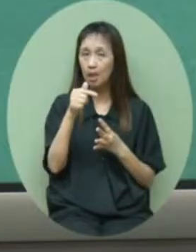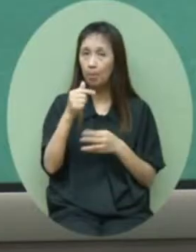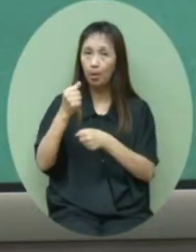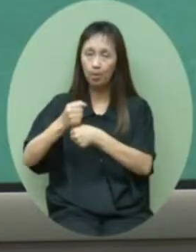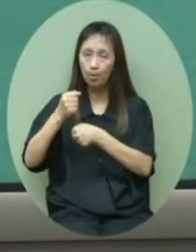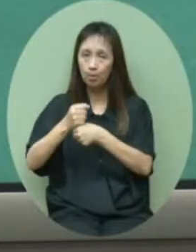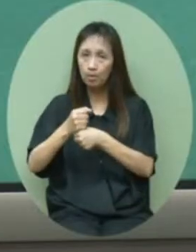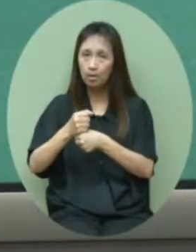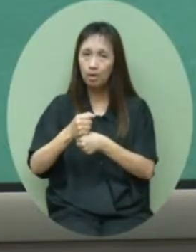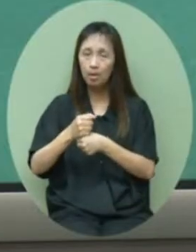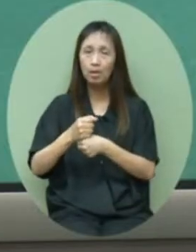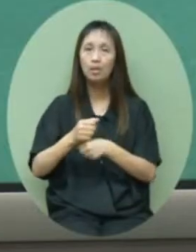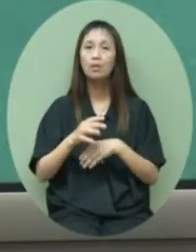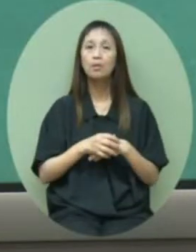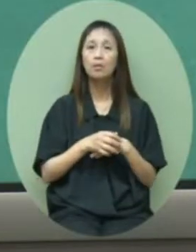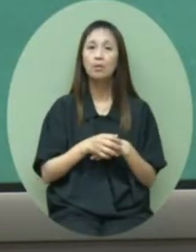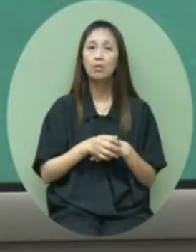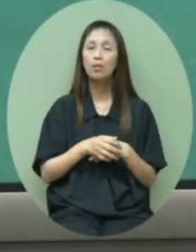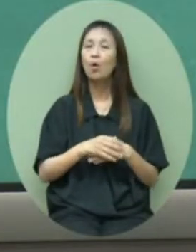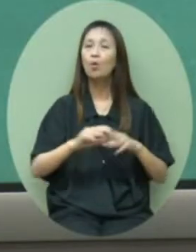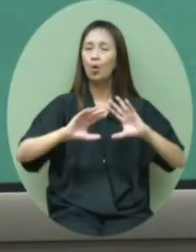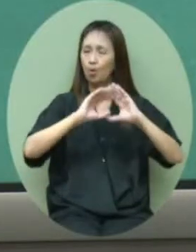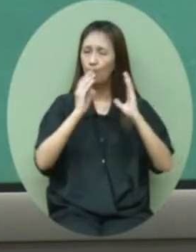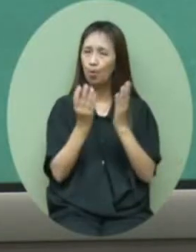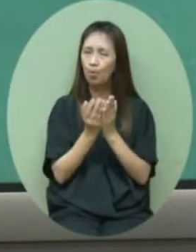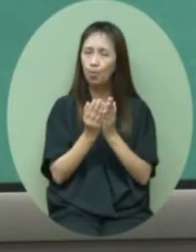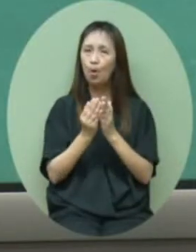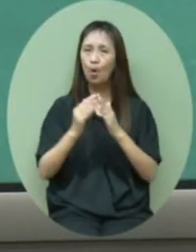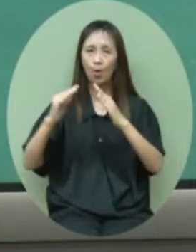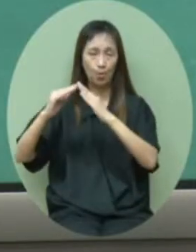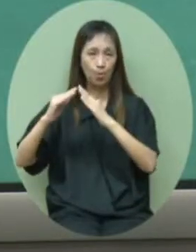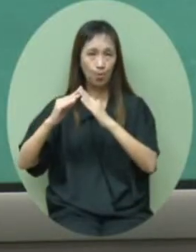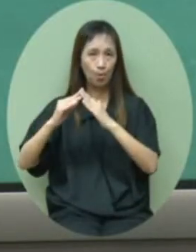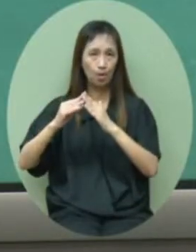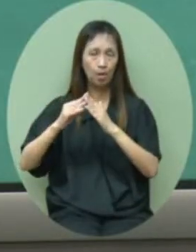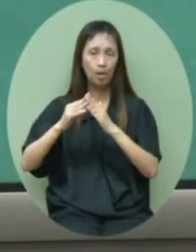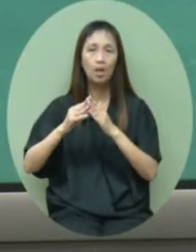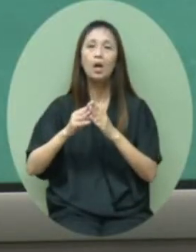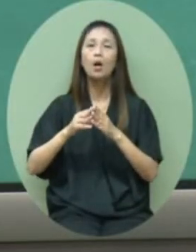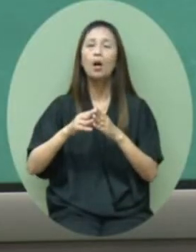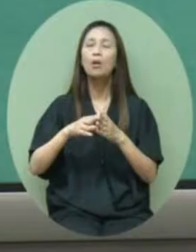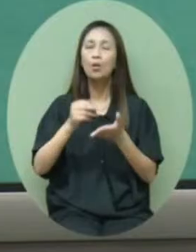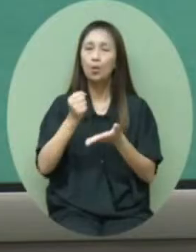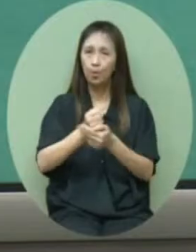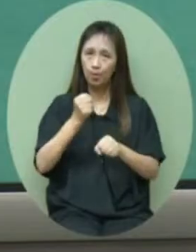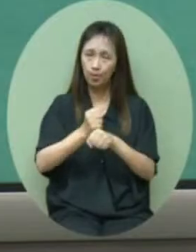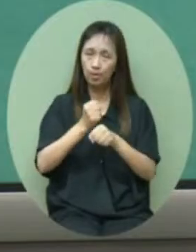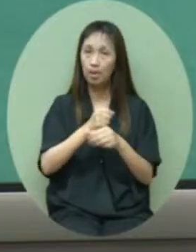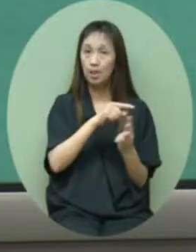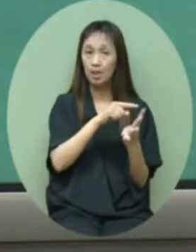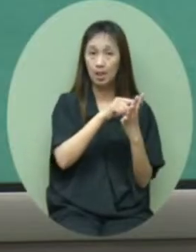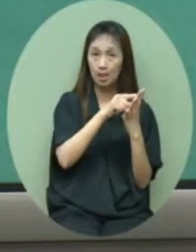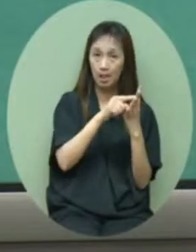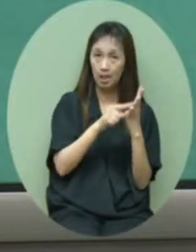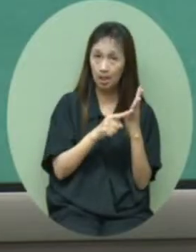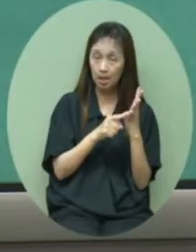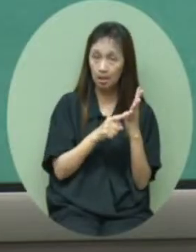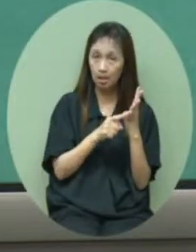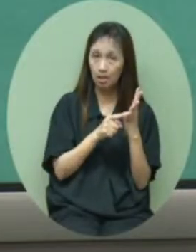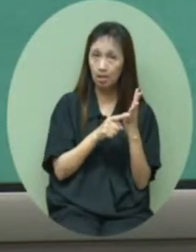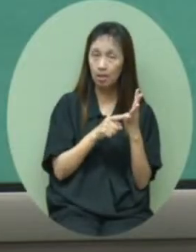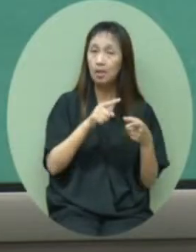I repeat the 4 directions. Trace the source. Set up an expert group to assist in